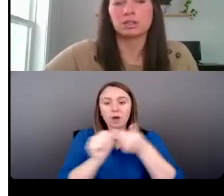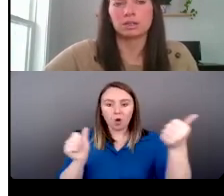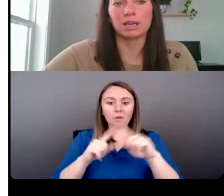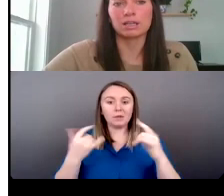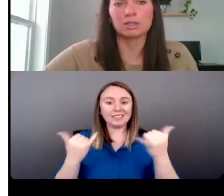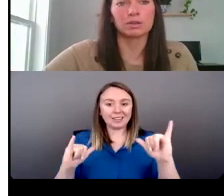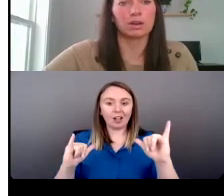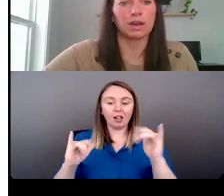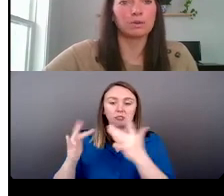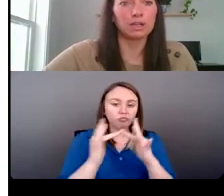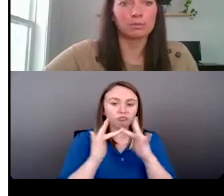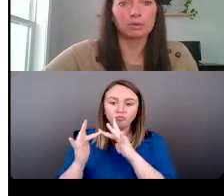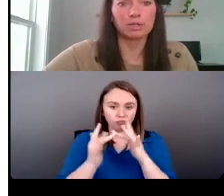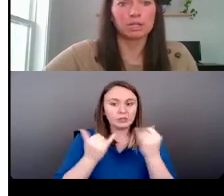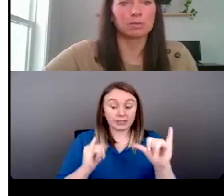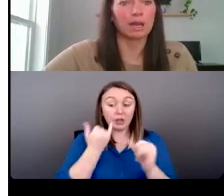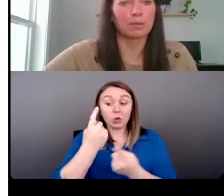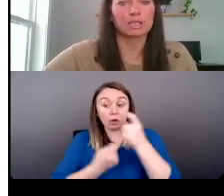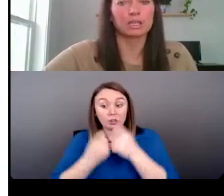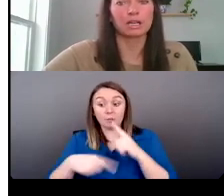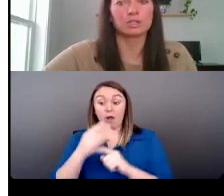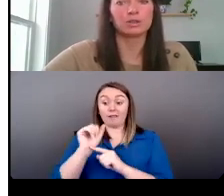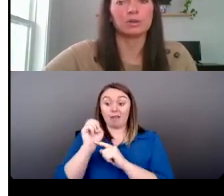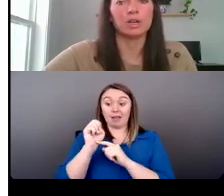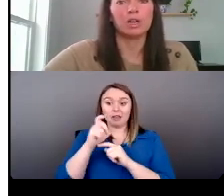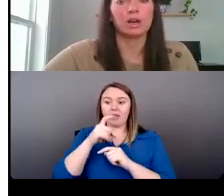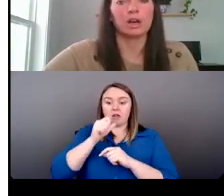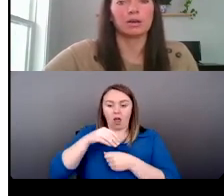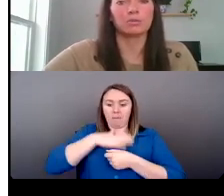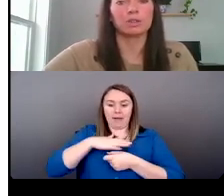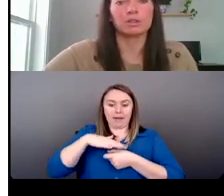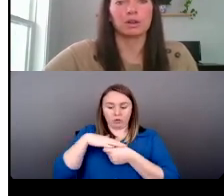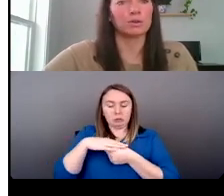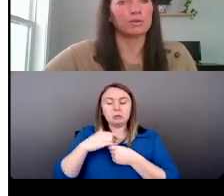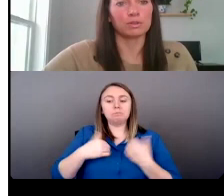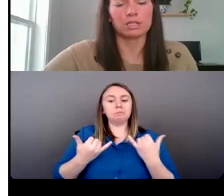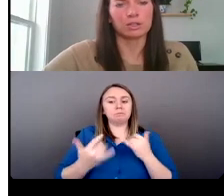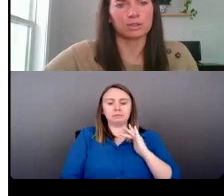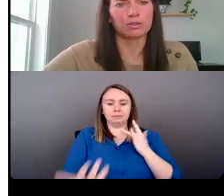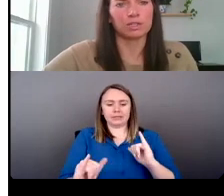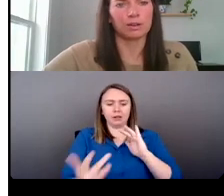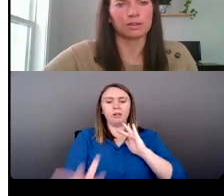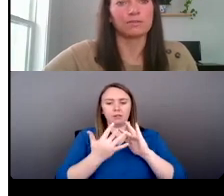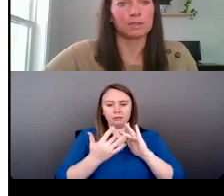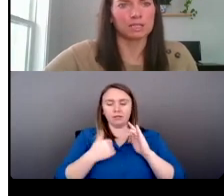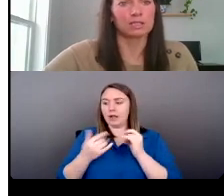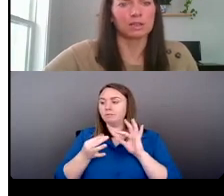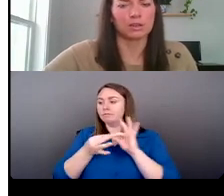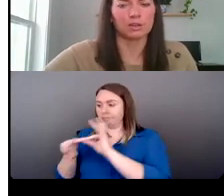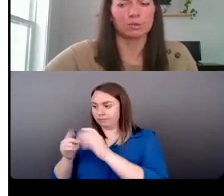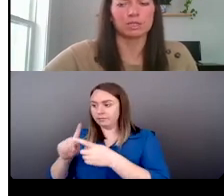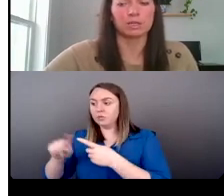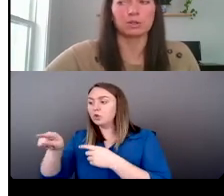questions on a case outside of my region, I'd be happy to connect you with whoever you need to talk to give you